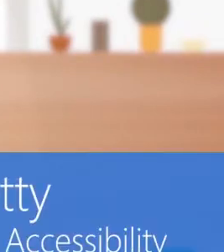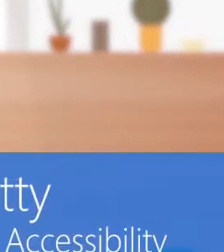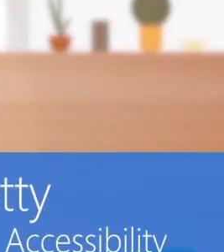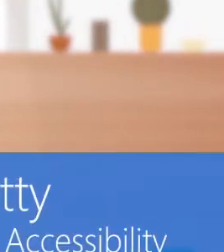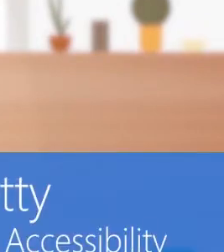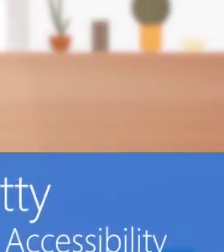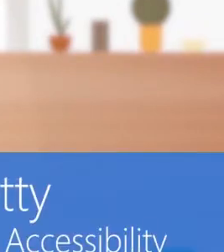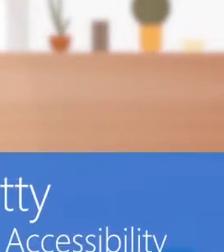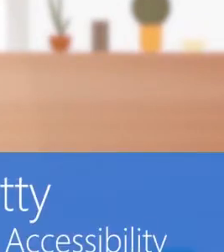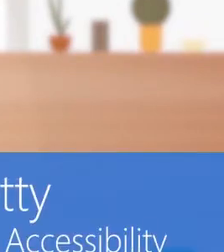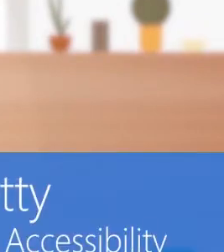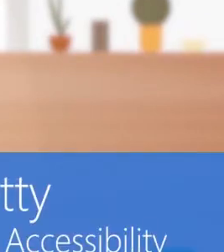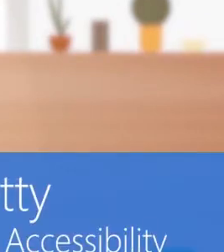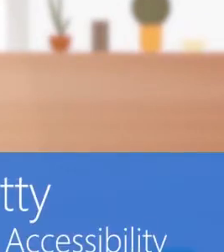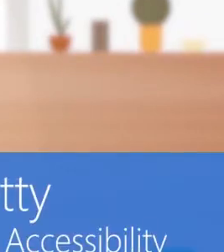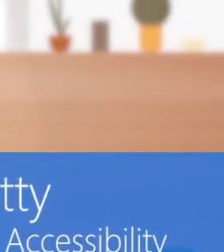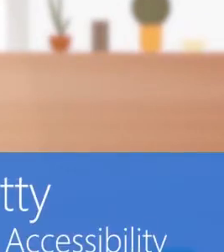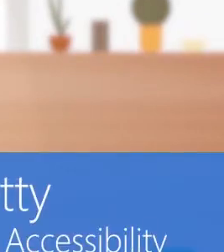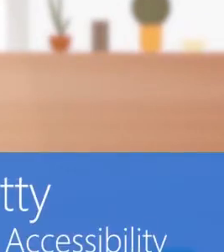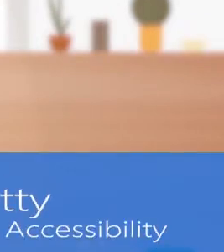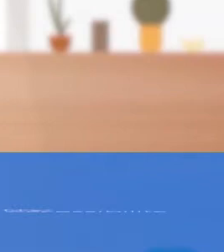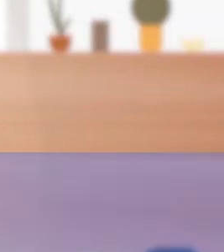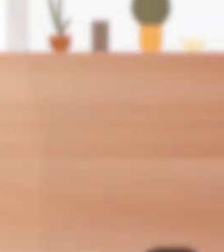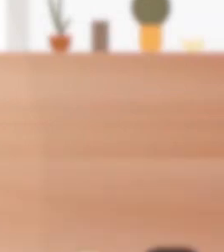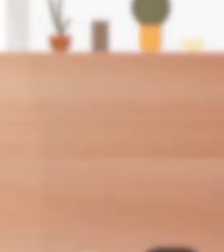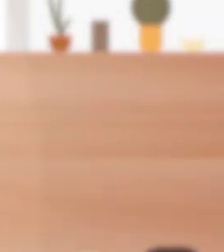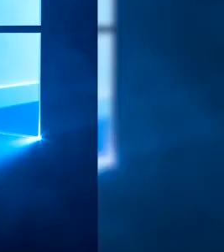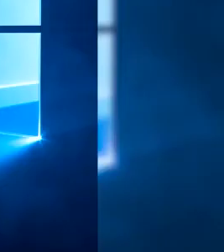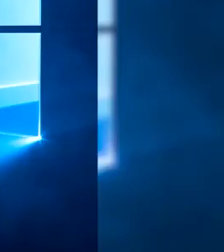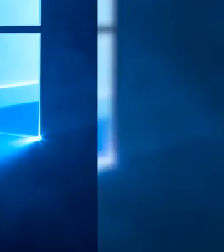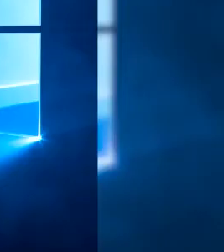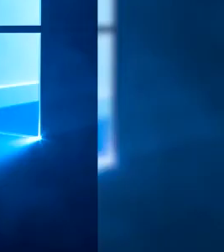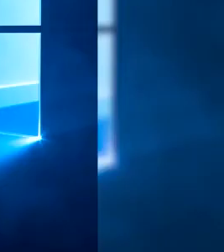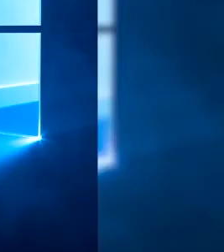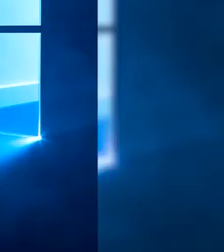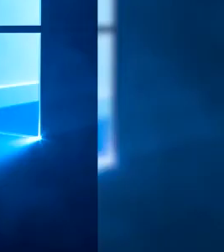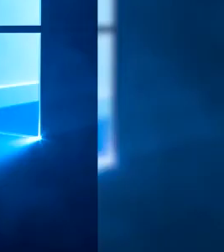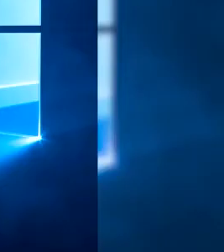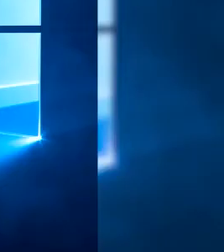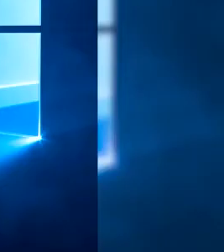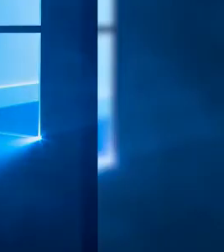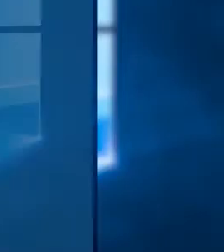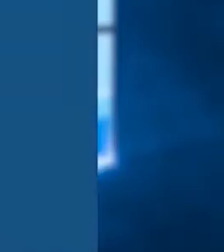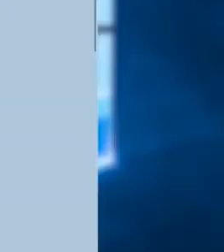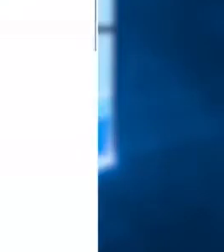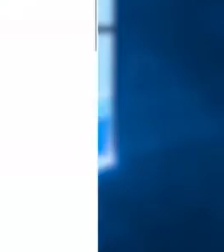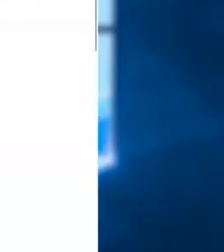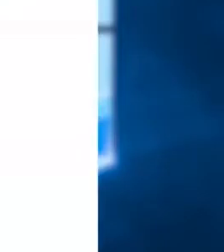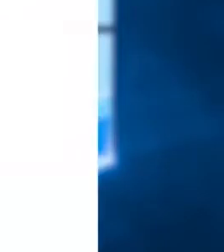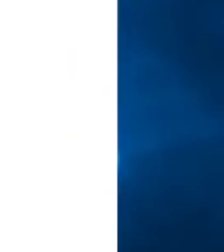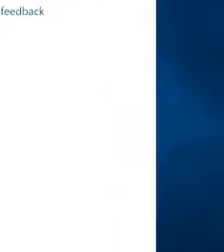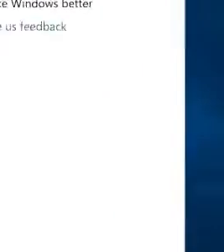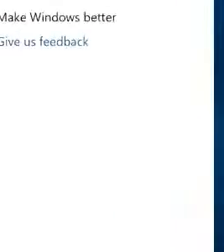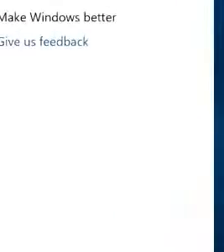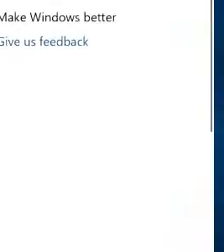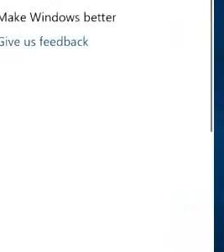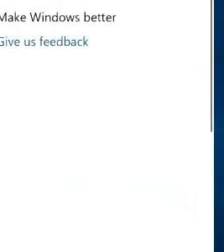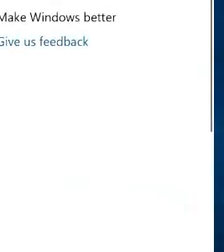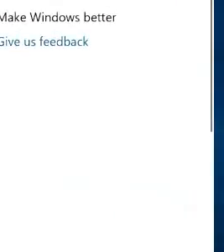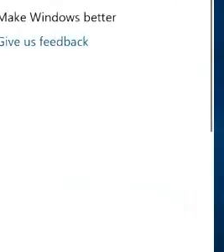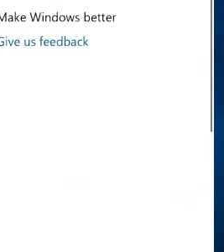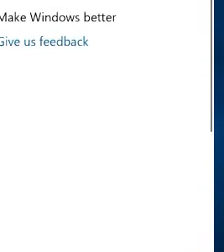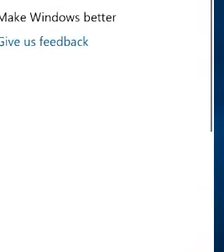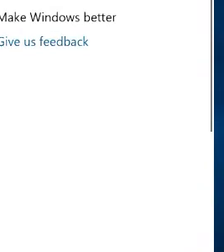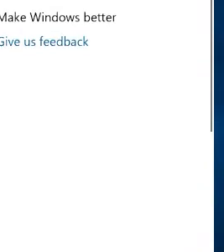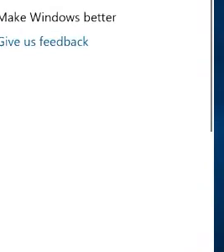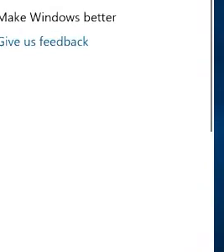with a disability ended up making experiences better for everyone. A computer screen. Closed captions are a great example. Closed captions make it possible for